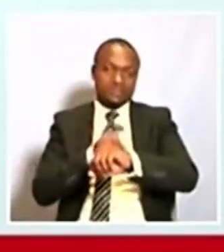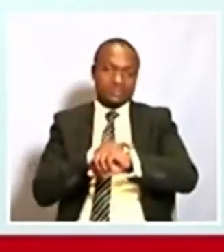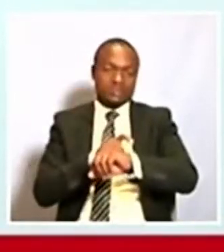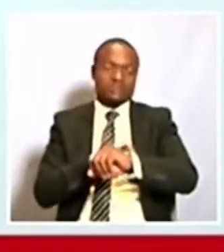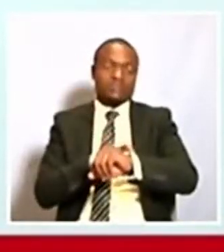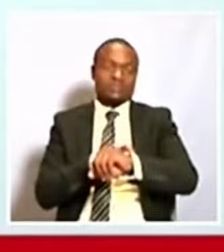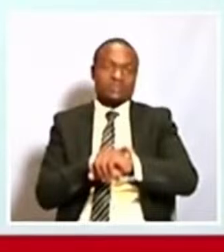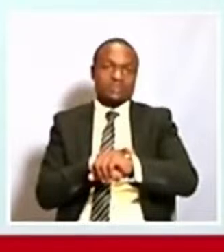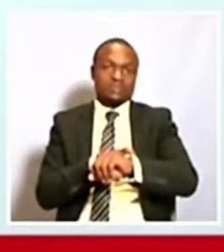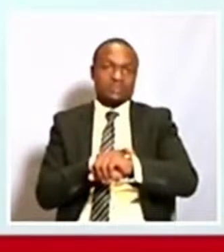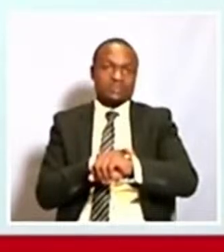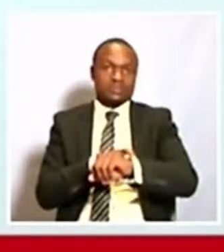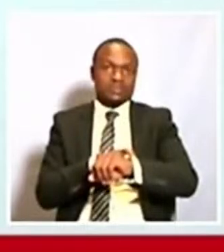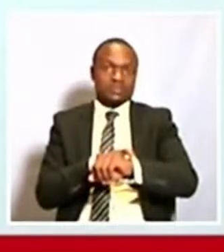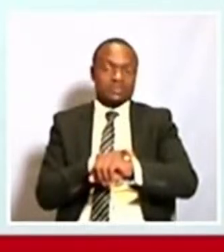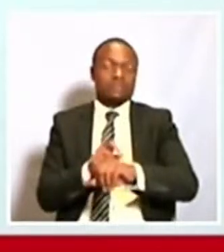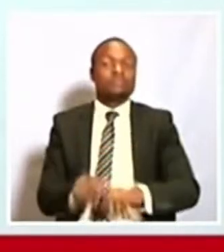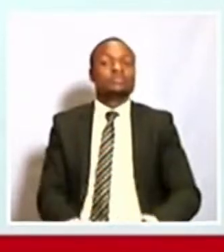this